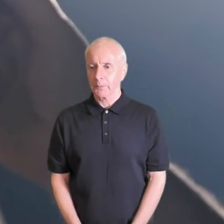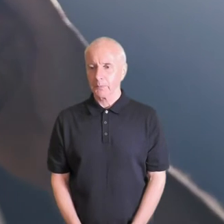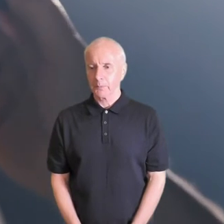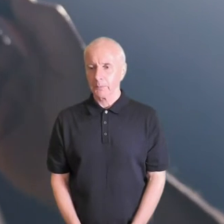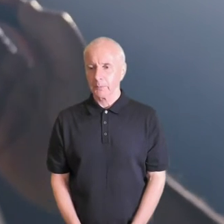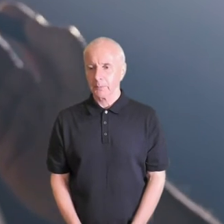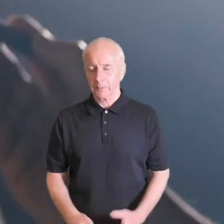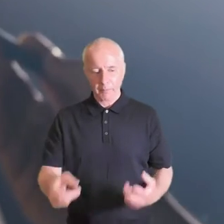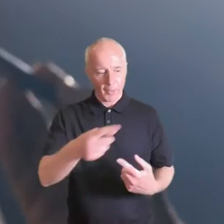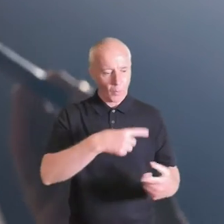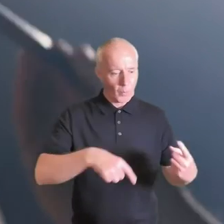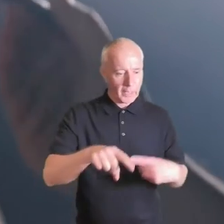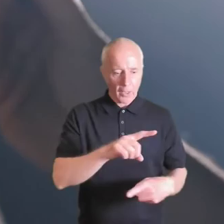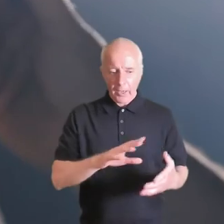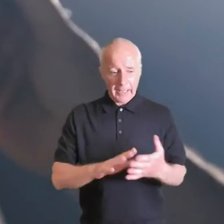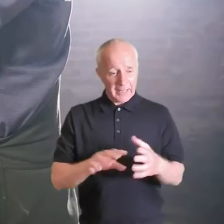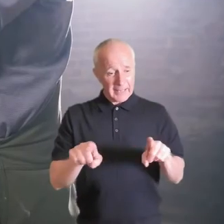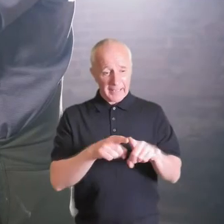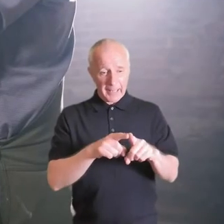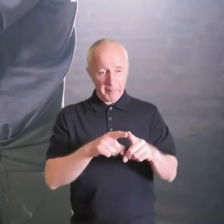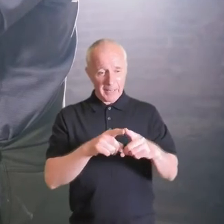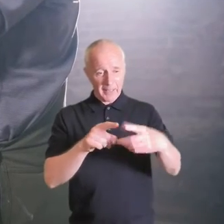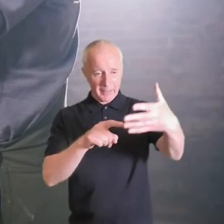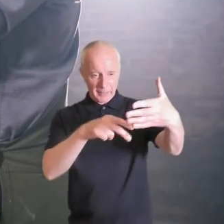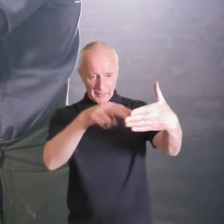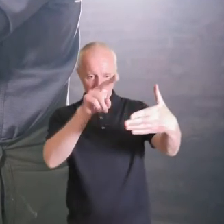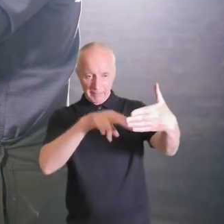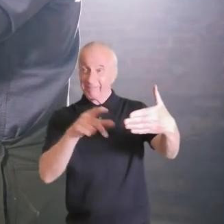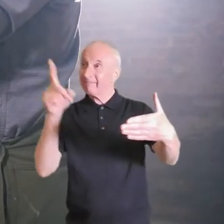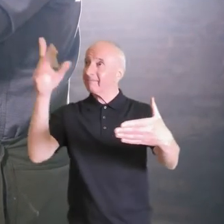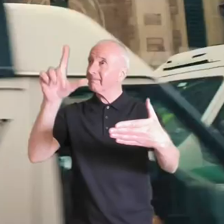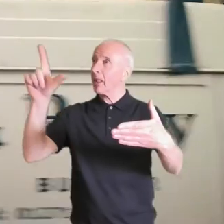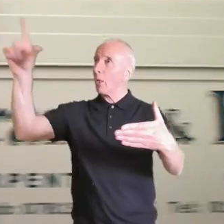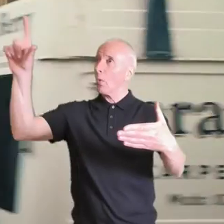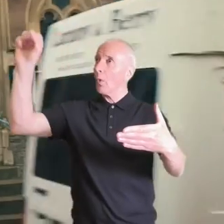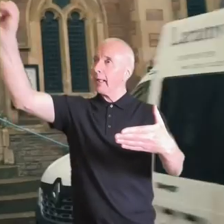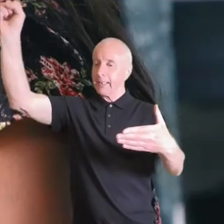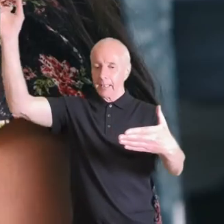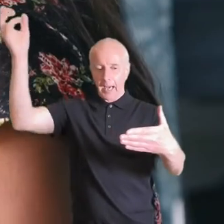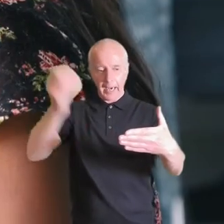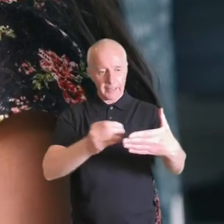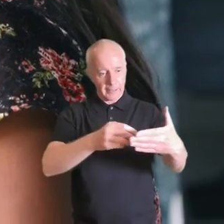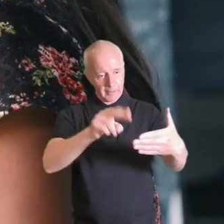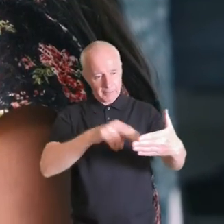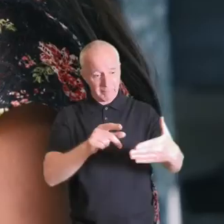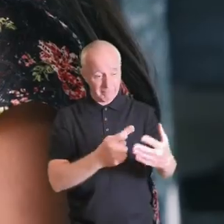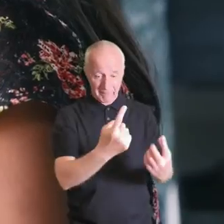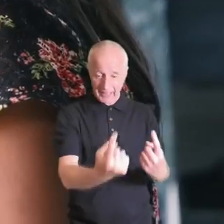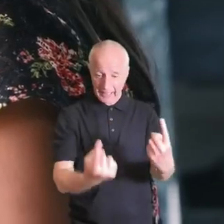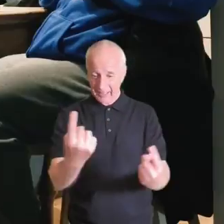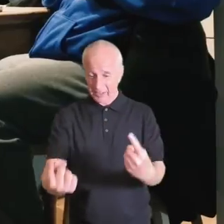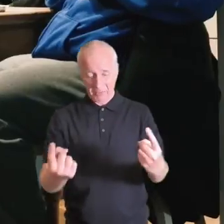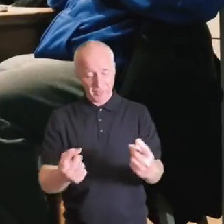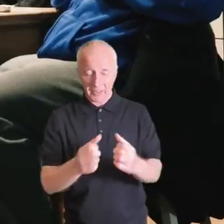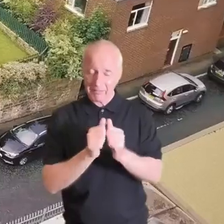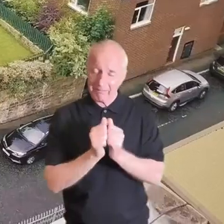We are each a brushstroke made by our Lord's hand, each one playing a valuable and